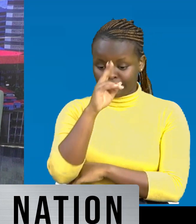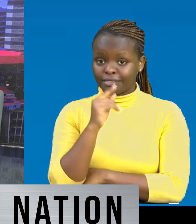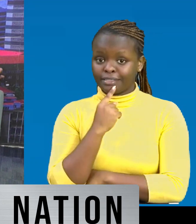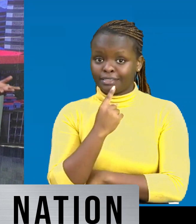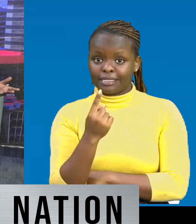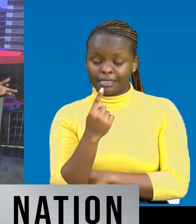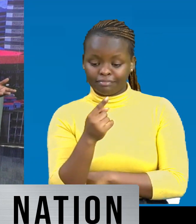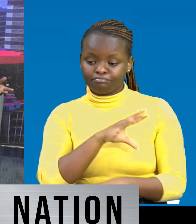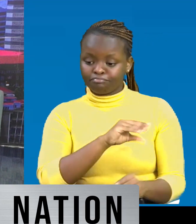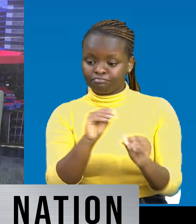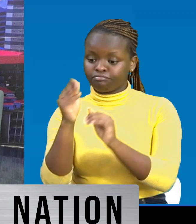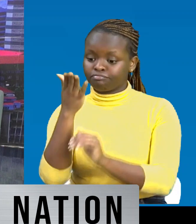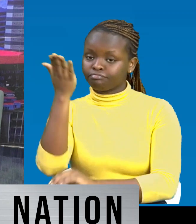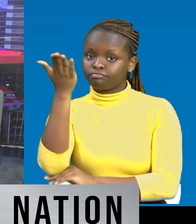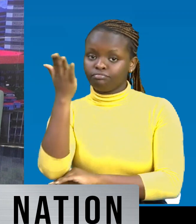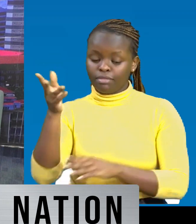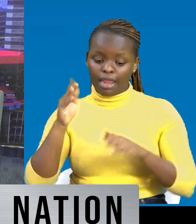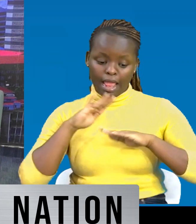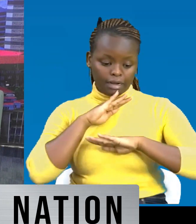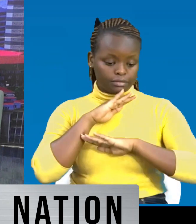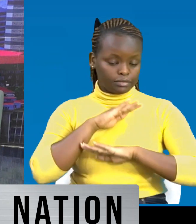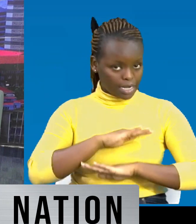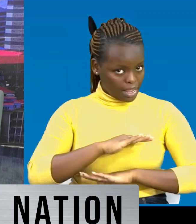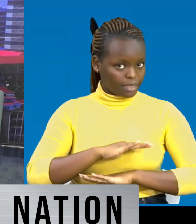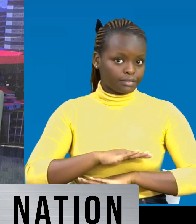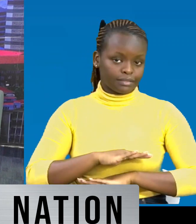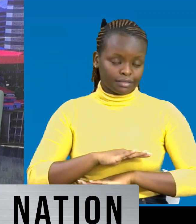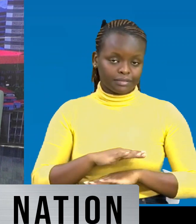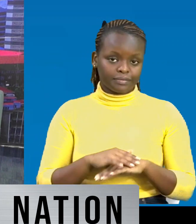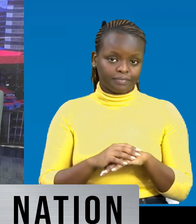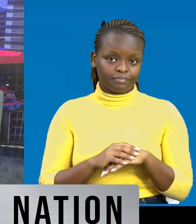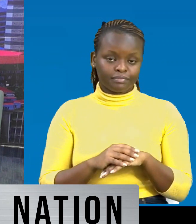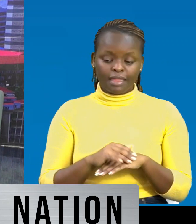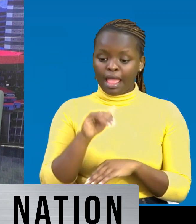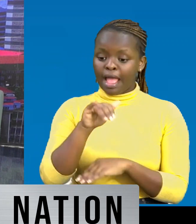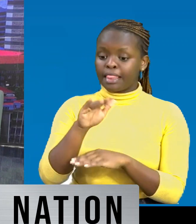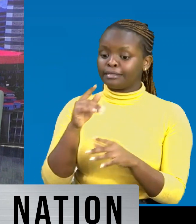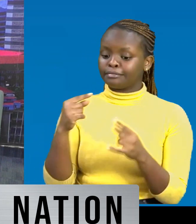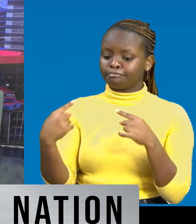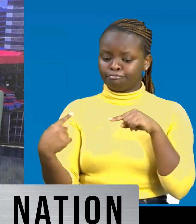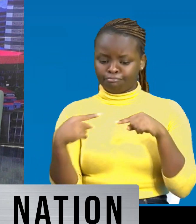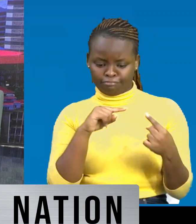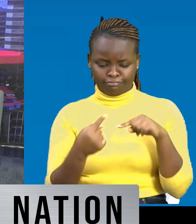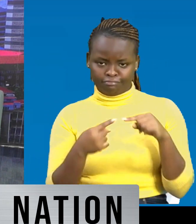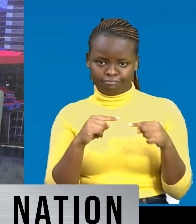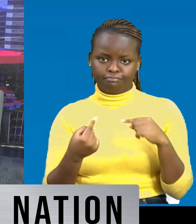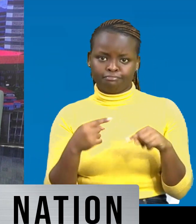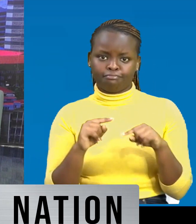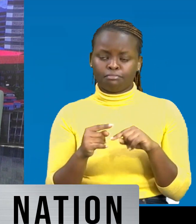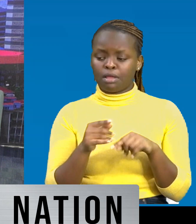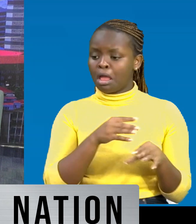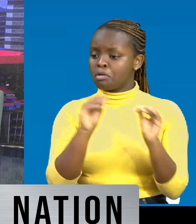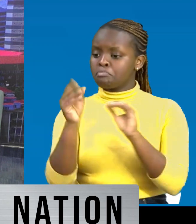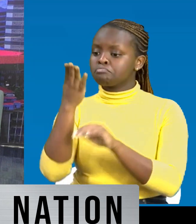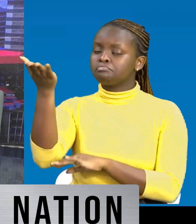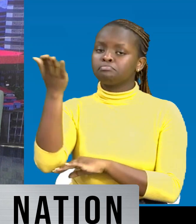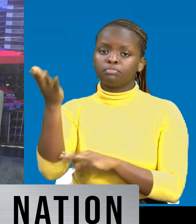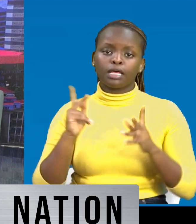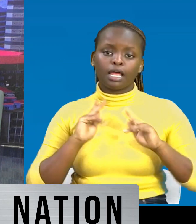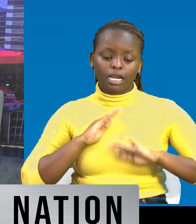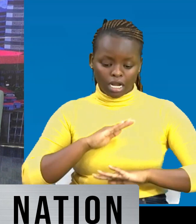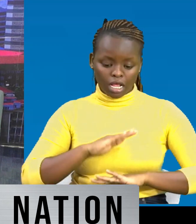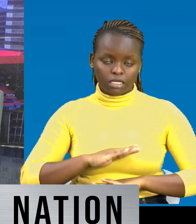gone there to relax. You can relax in a stadium. So that's what they were arguing. They had just gone there to relax, and they found